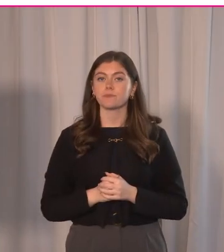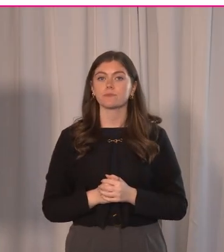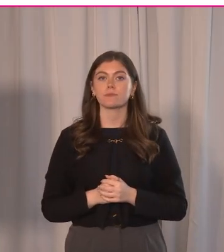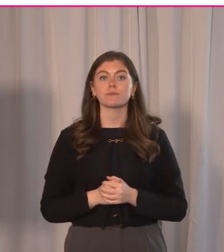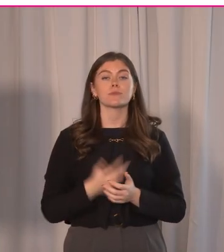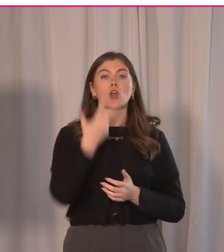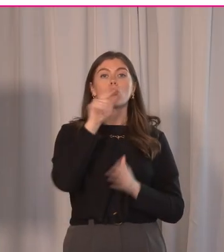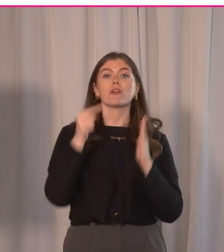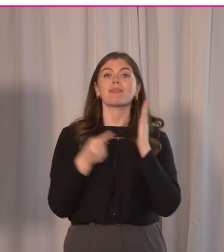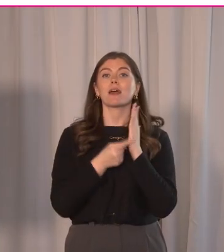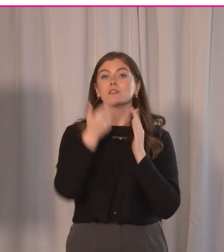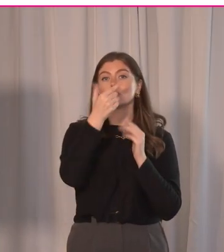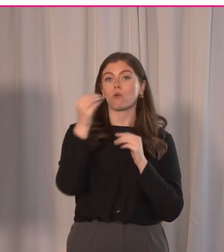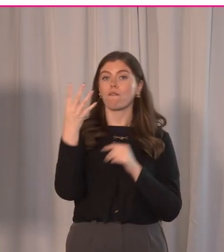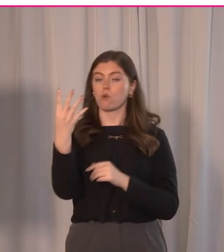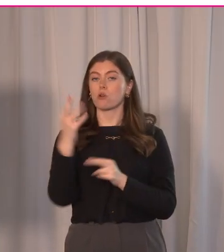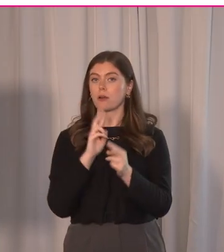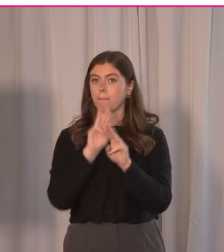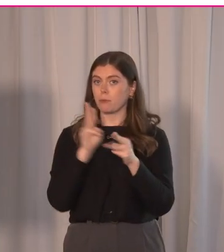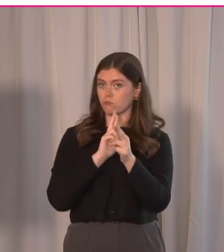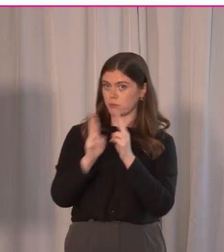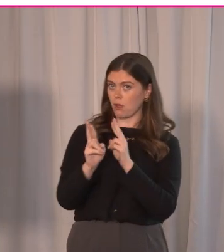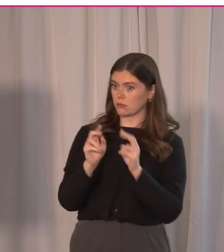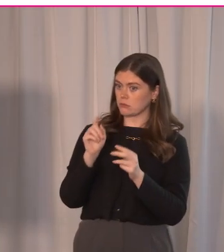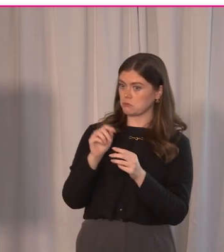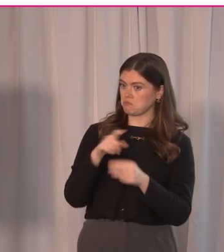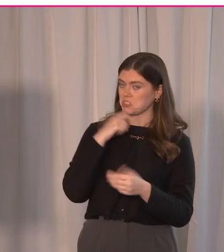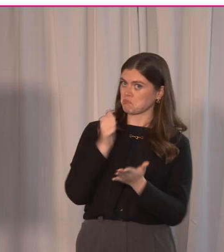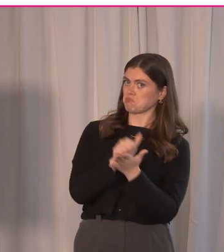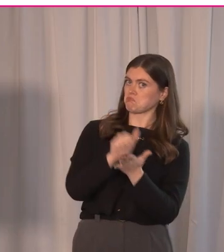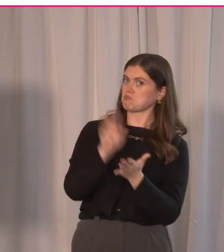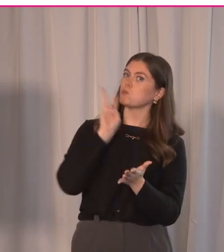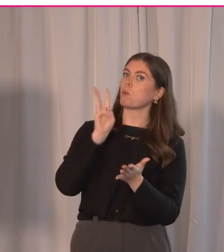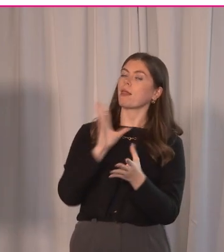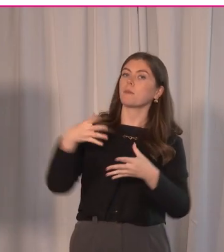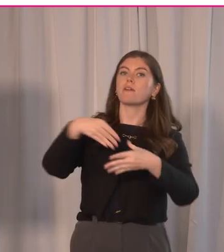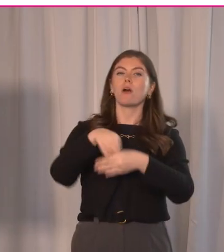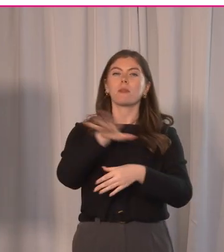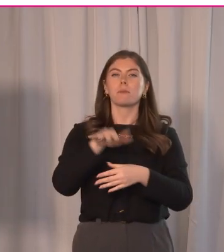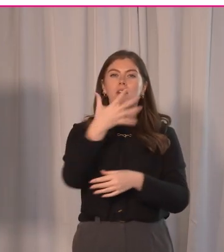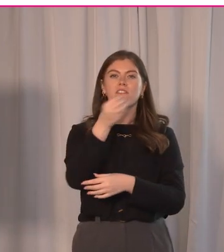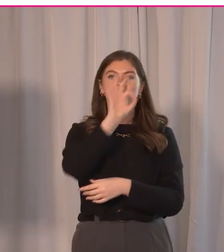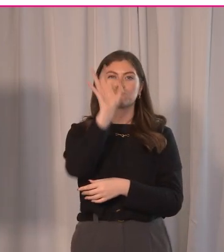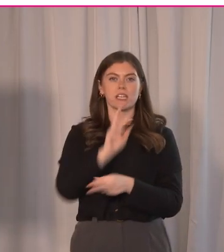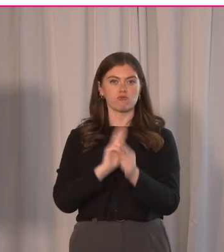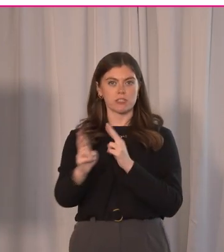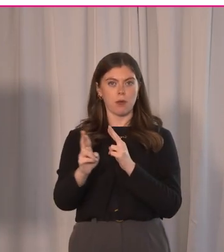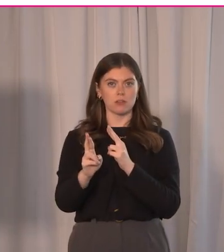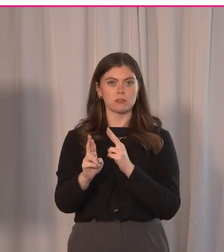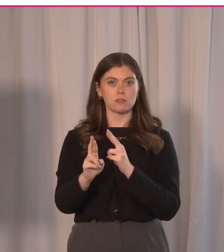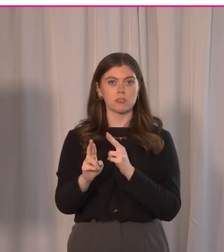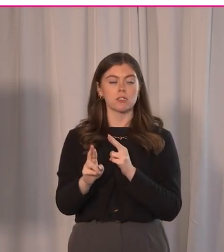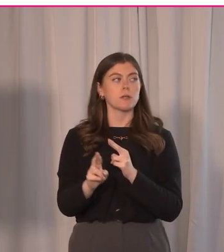3,204 respondents took place or agreed to take part, and that was about a 50% response rate. 217